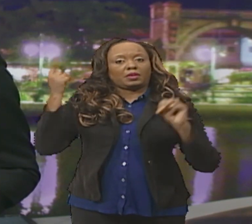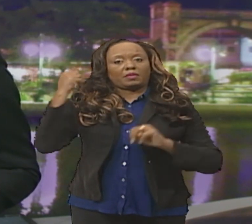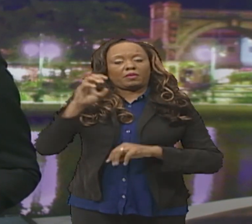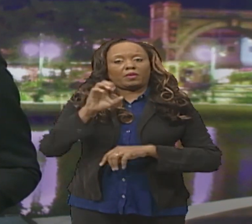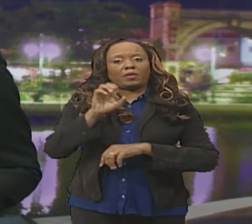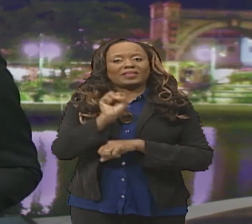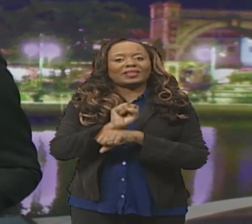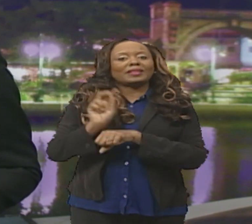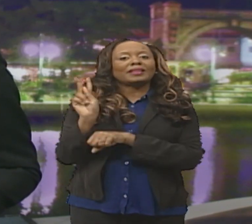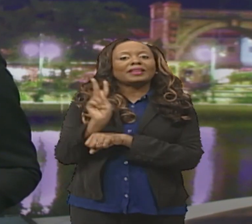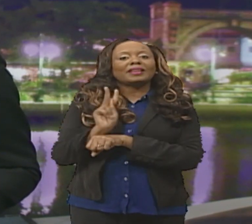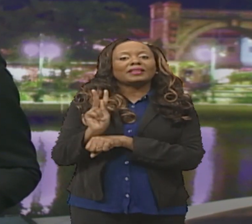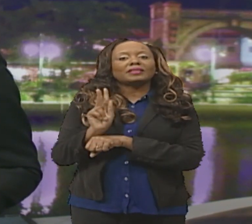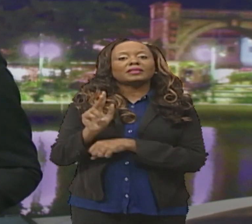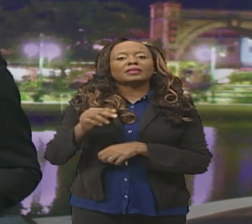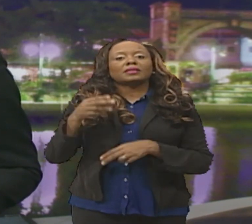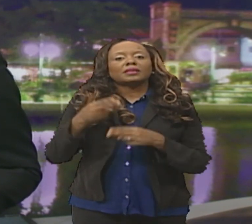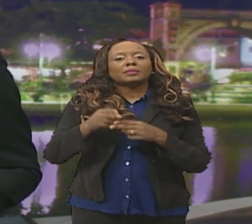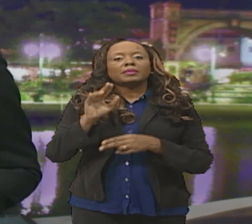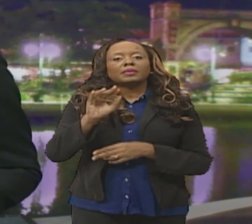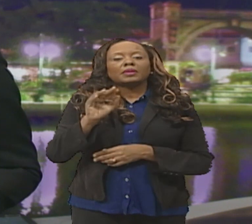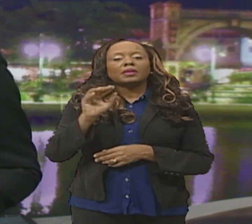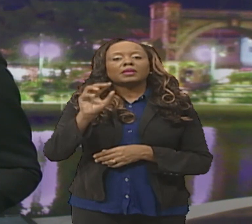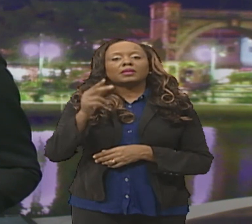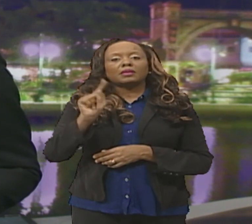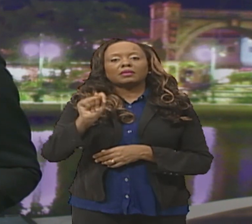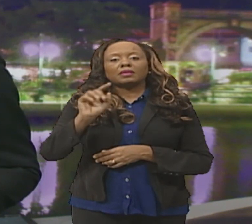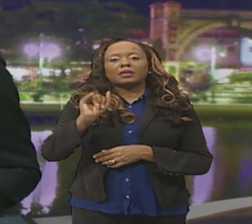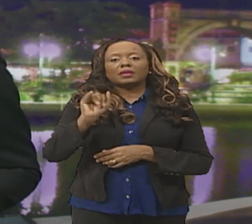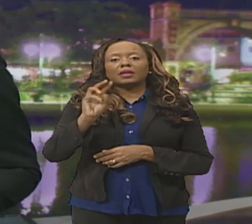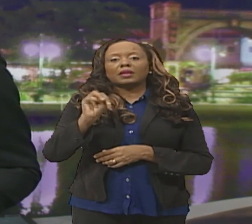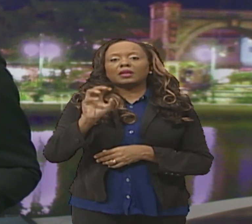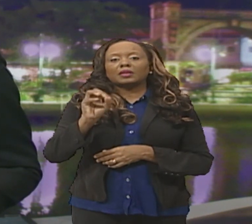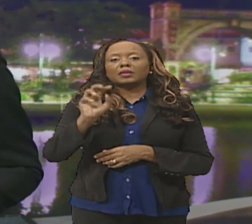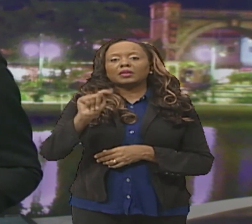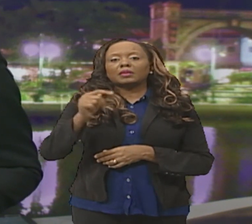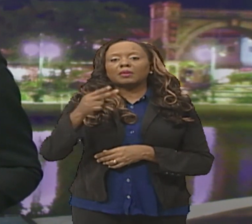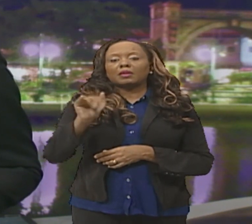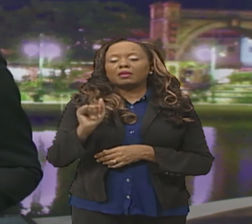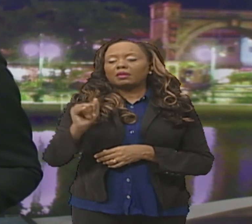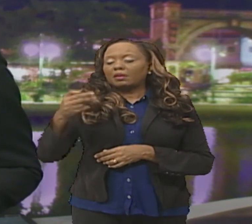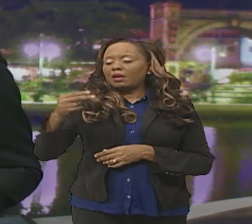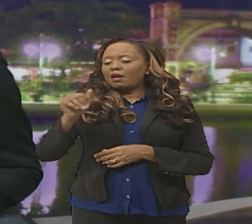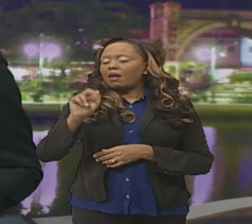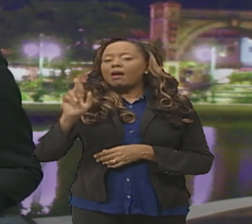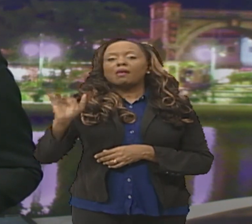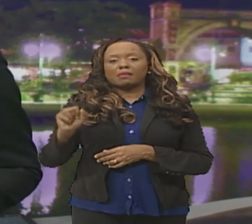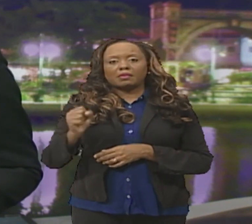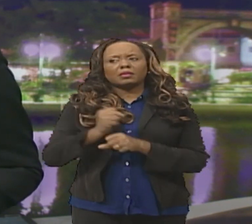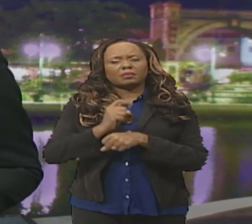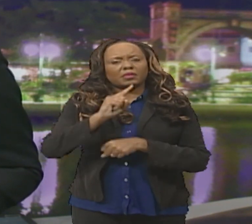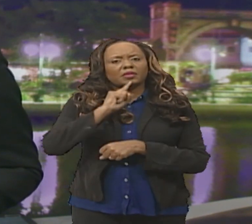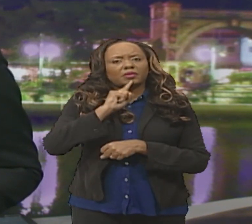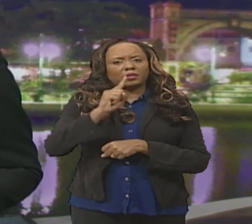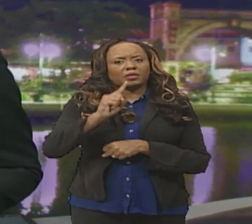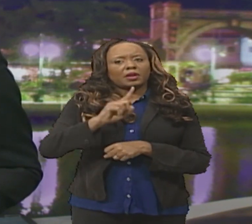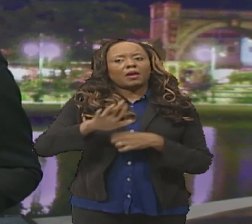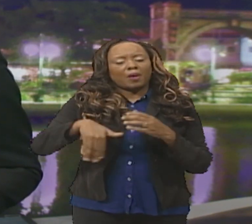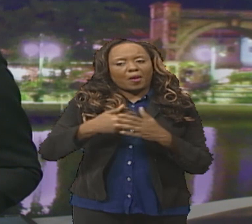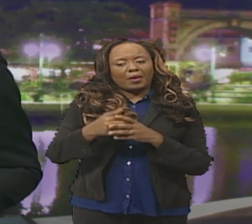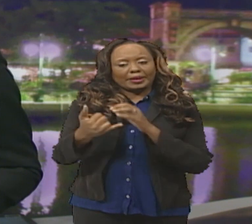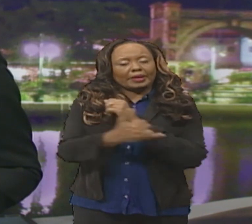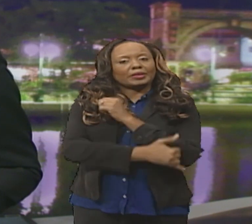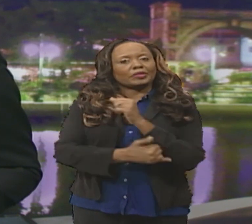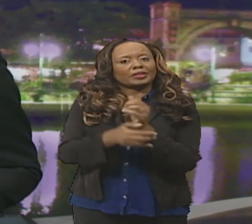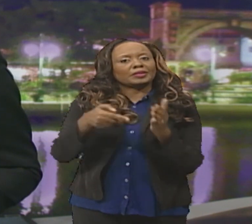Kitts and Nevis, Timothy Harris, as an emissary to visit contributing countries to ensure the debts are honored. Professor Sir Hilary